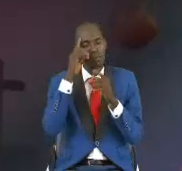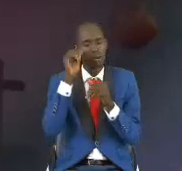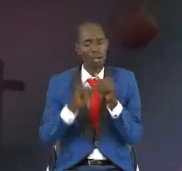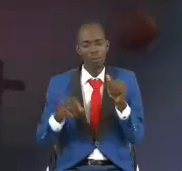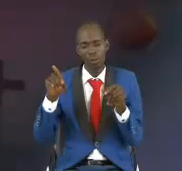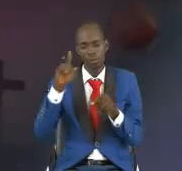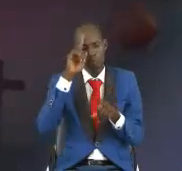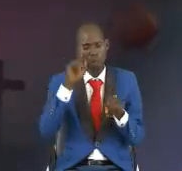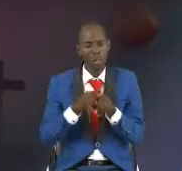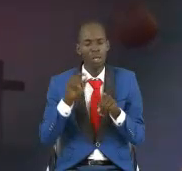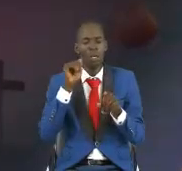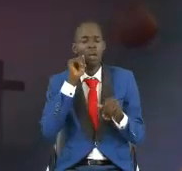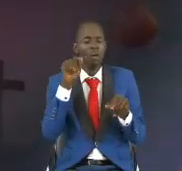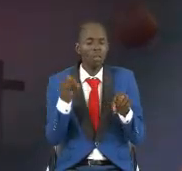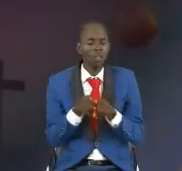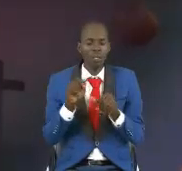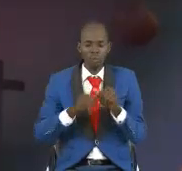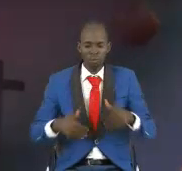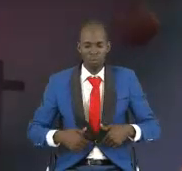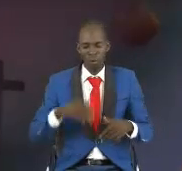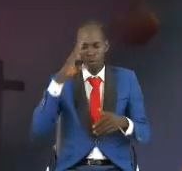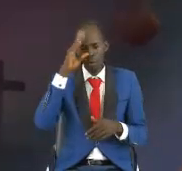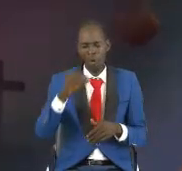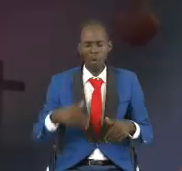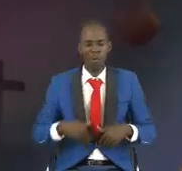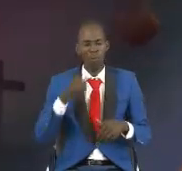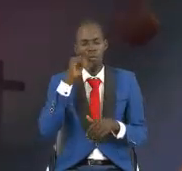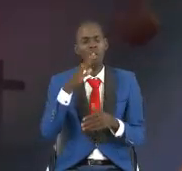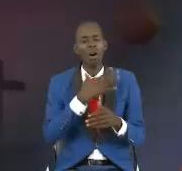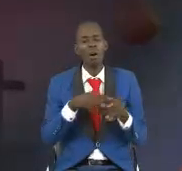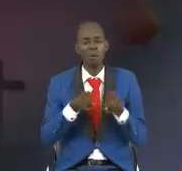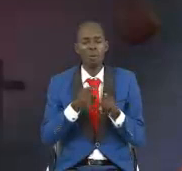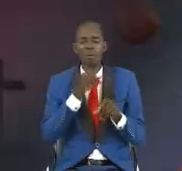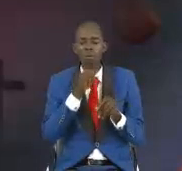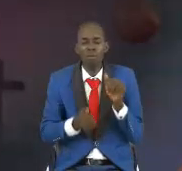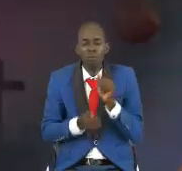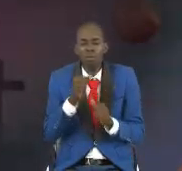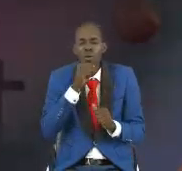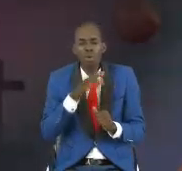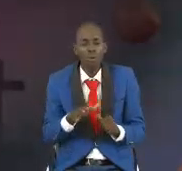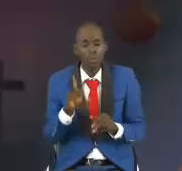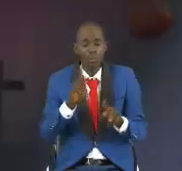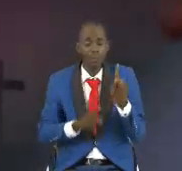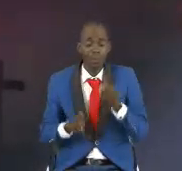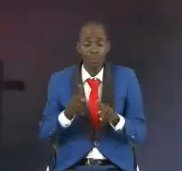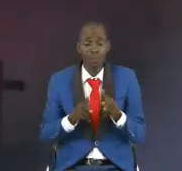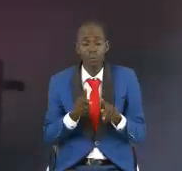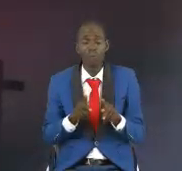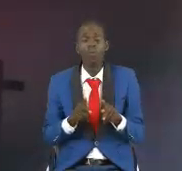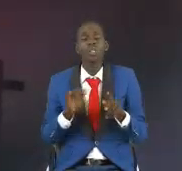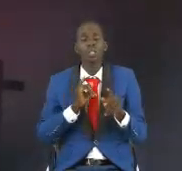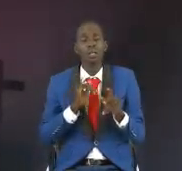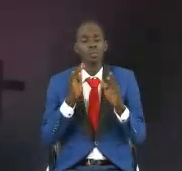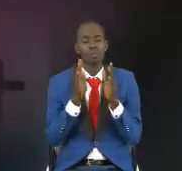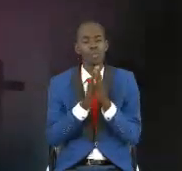sister, every young man, every young woman, and even the older people. I pray for everyone. According to your promise,